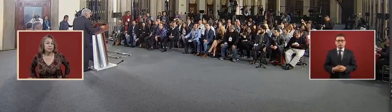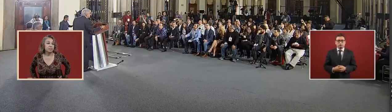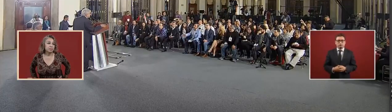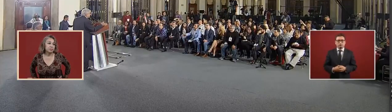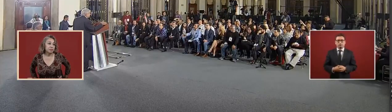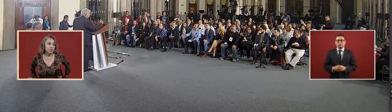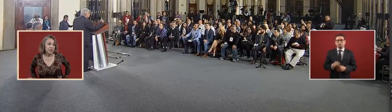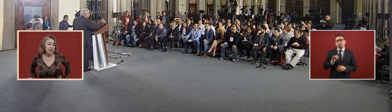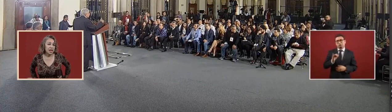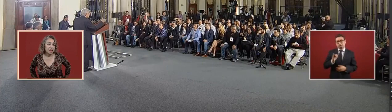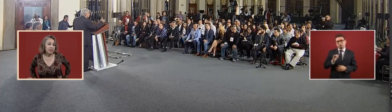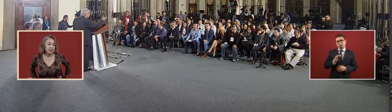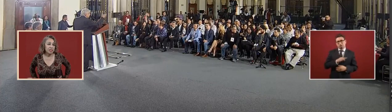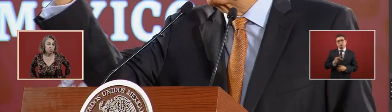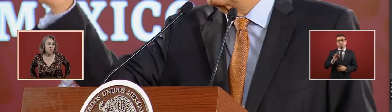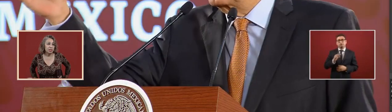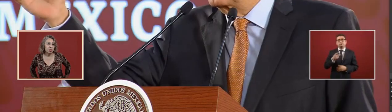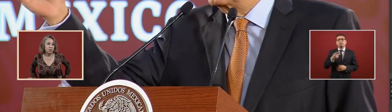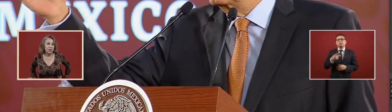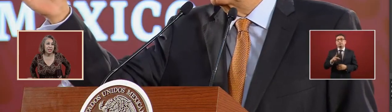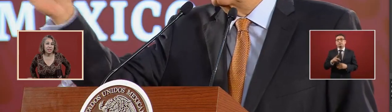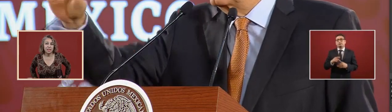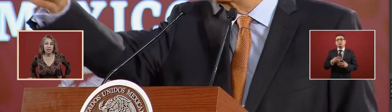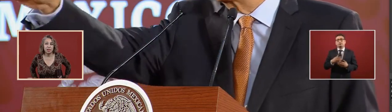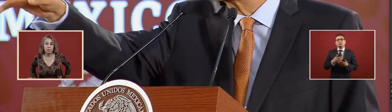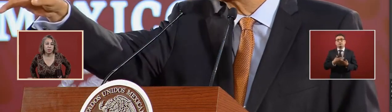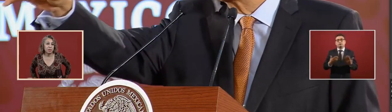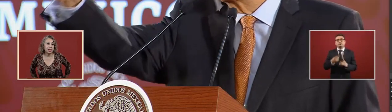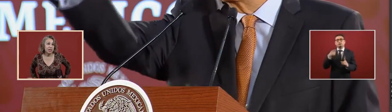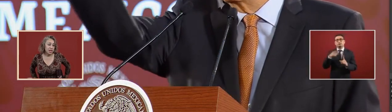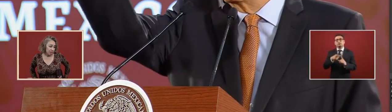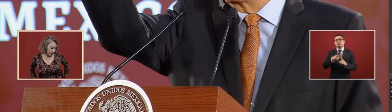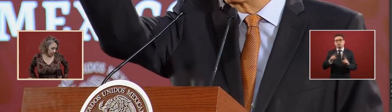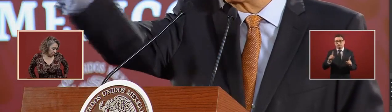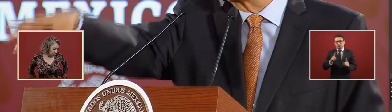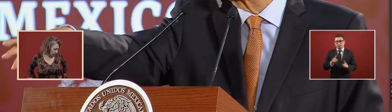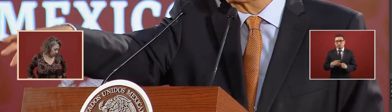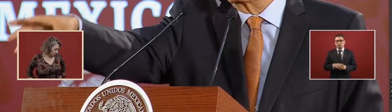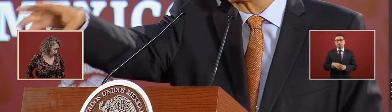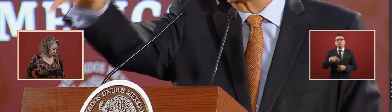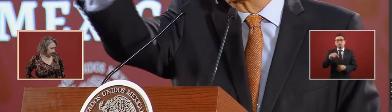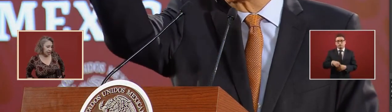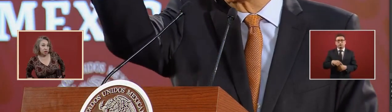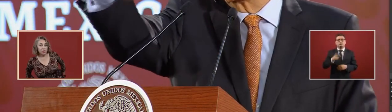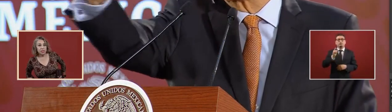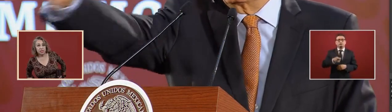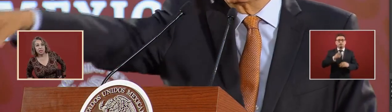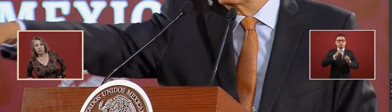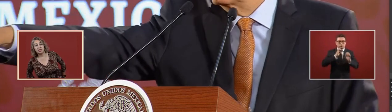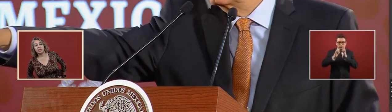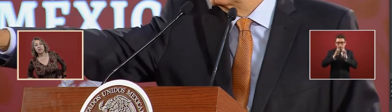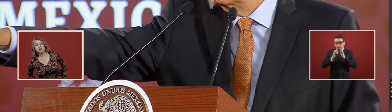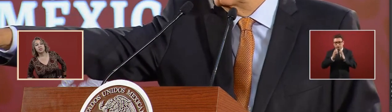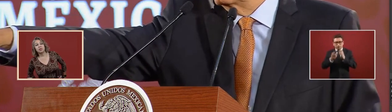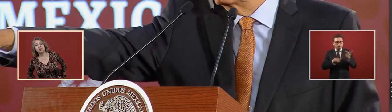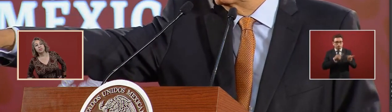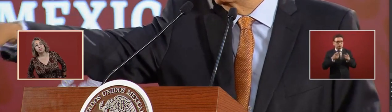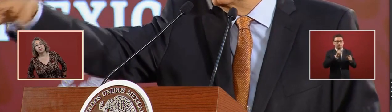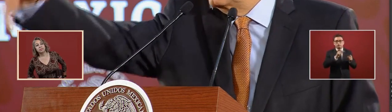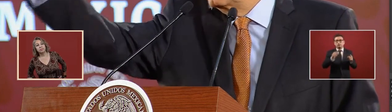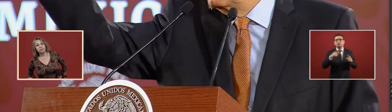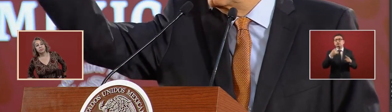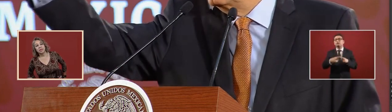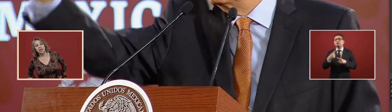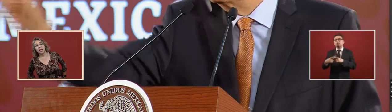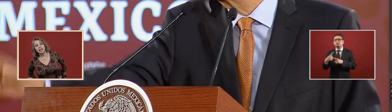Pues sí, puede ser, pero yeah, este it's es otro possible, propósito. But this is aquí another purpose. Una encuesta here, it's para an ver quién es quién. To see who's who. Y